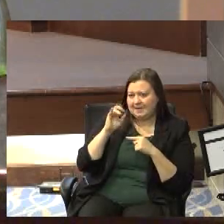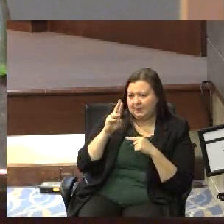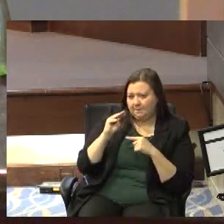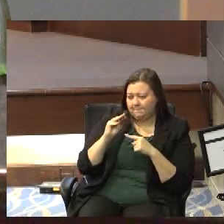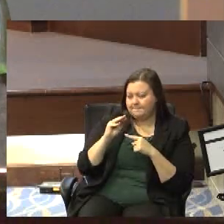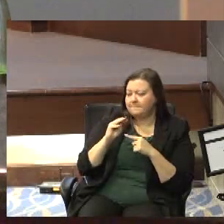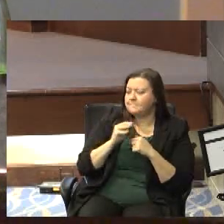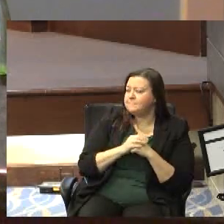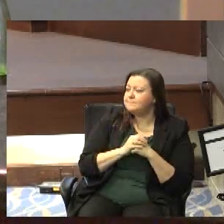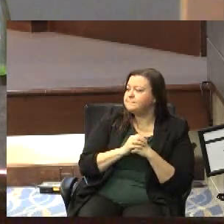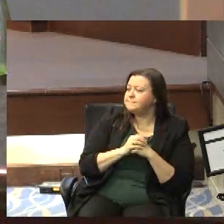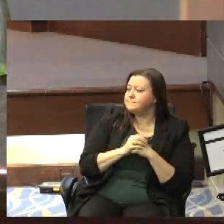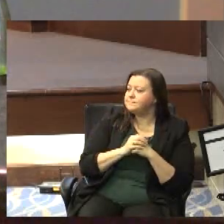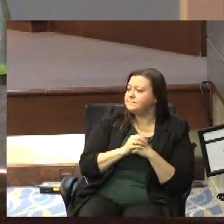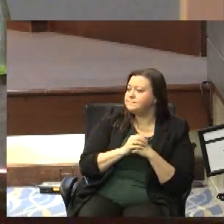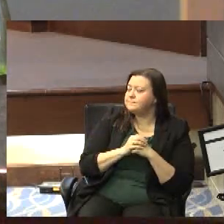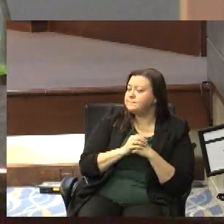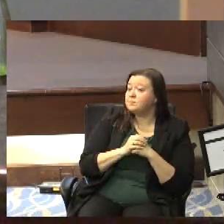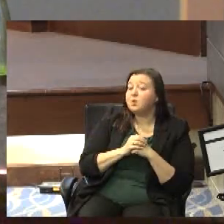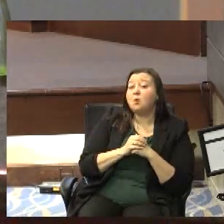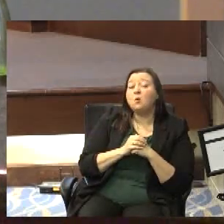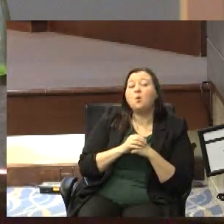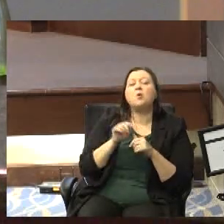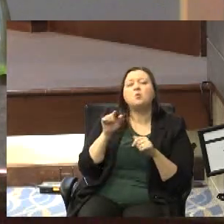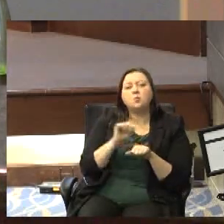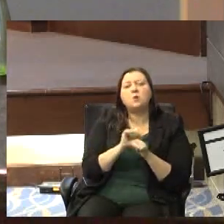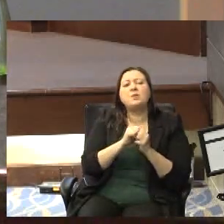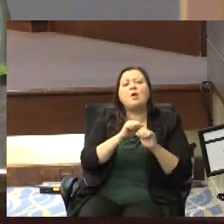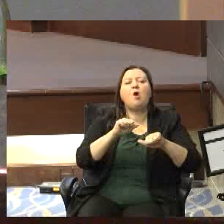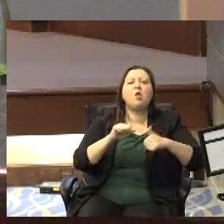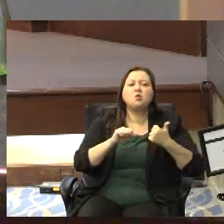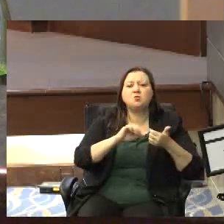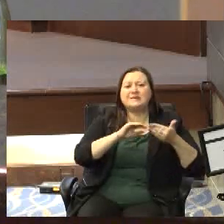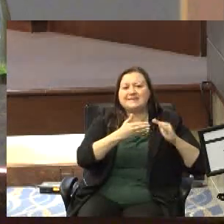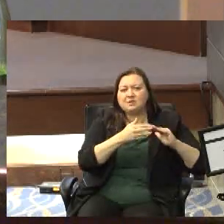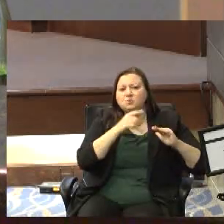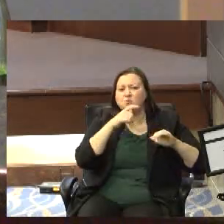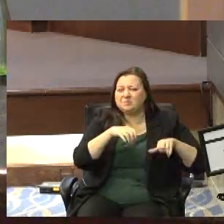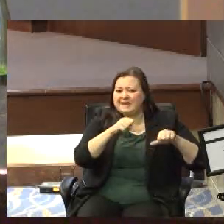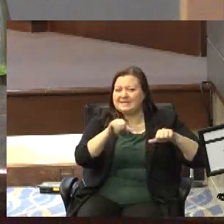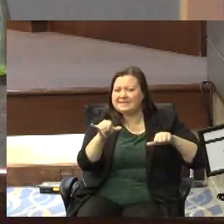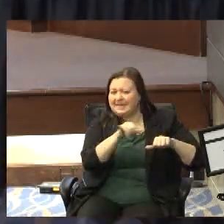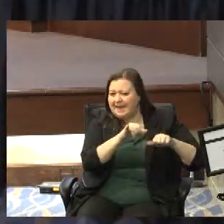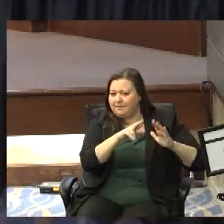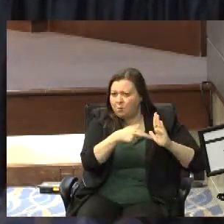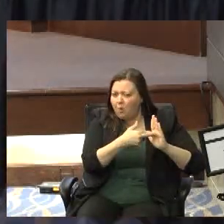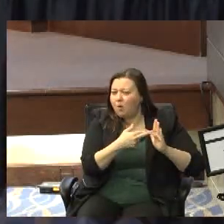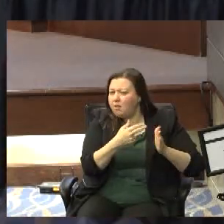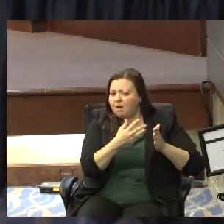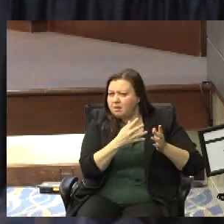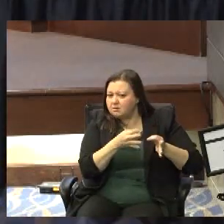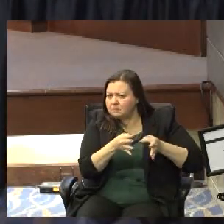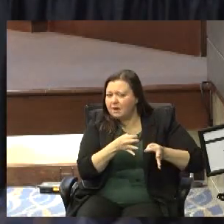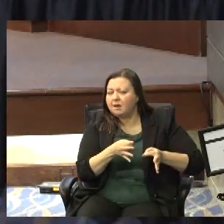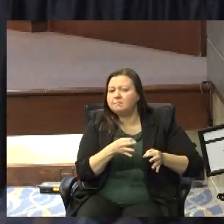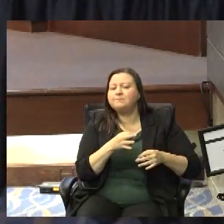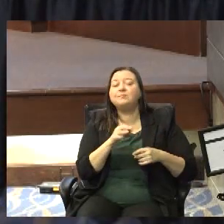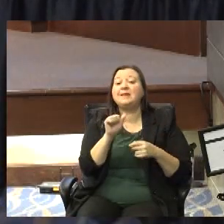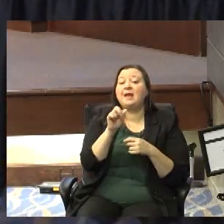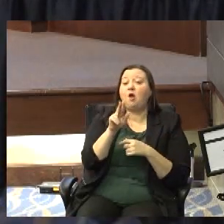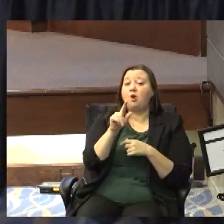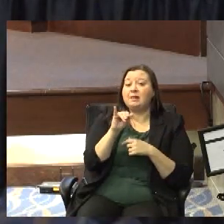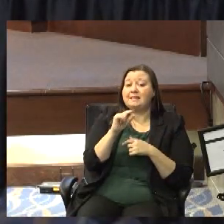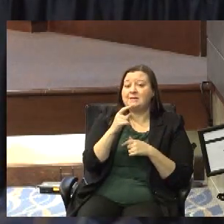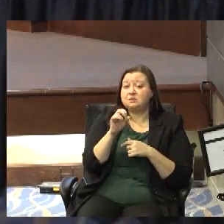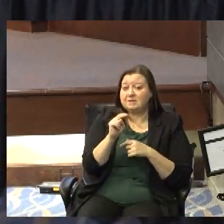involved? Cities that have done this before in this way. Can you talk to me more about that? Arlington has an MMD